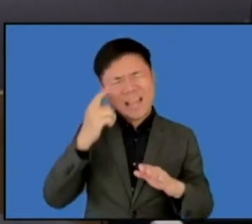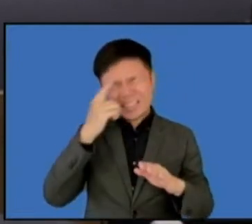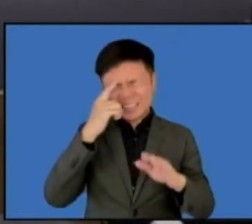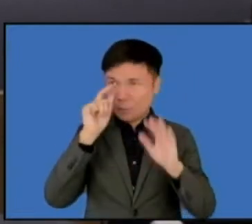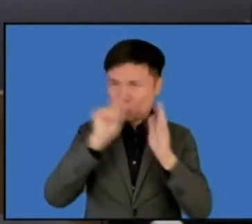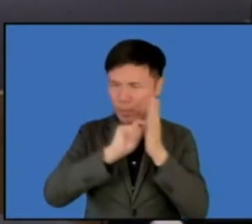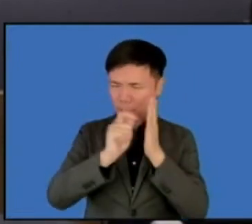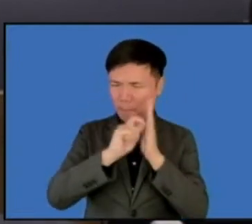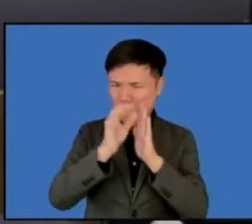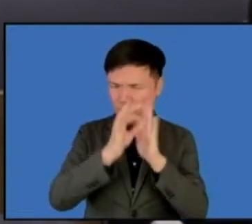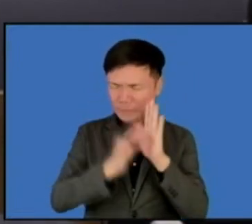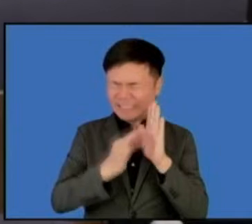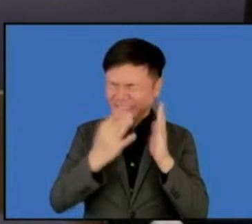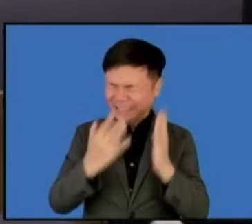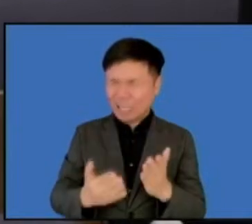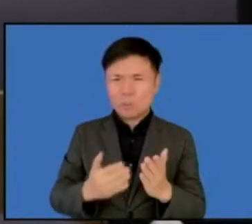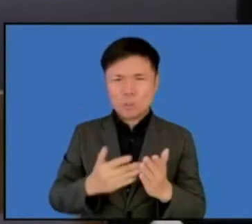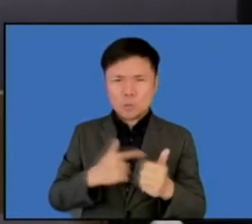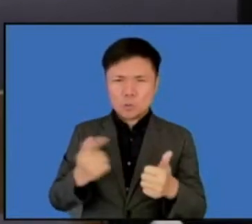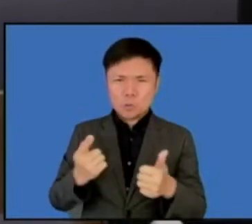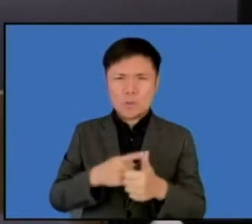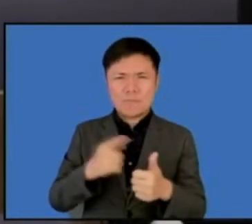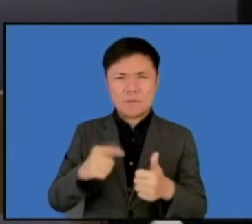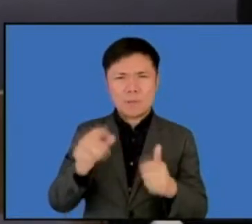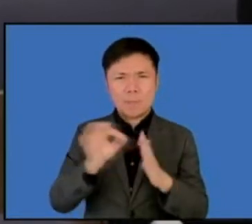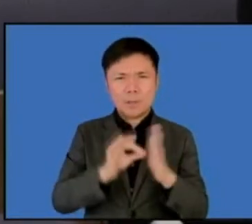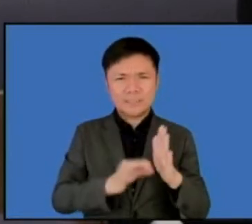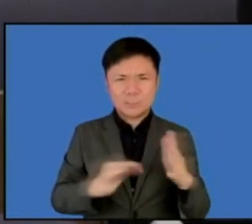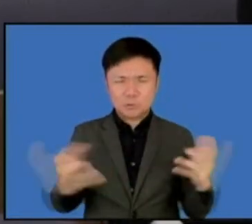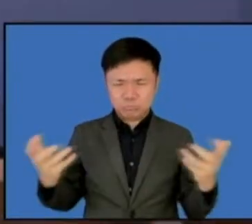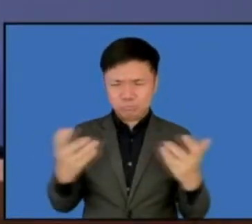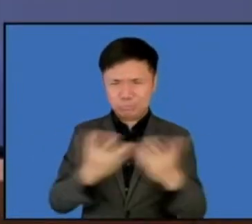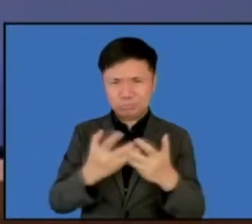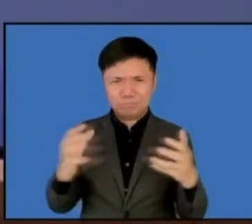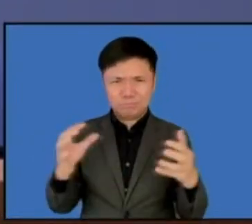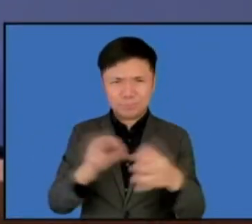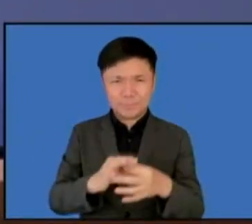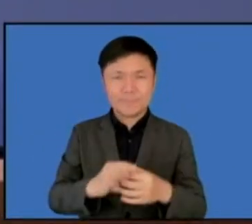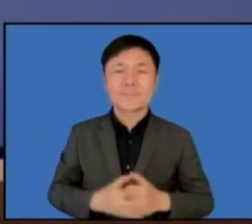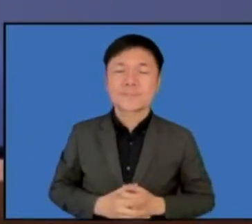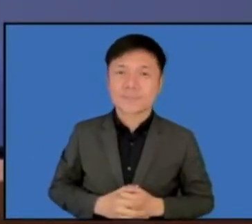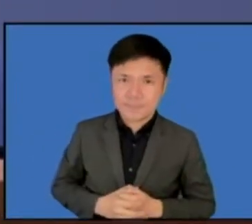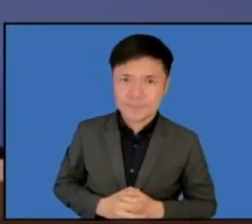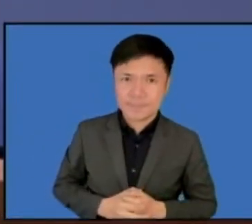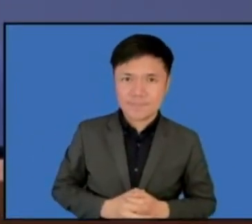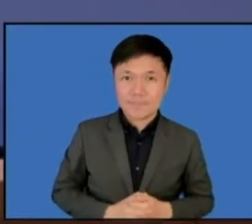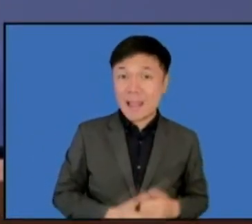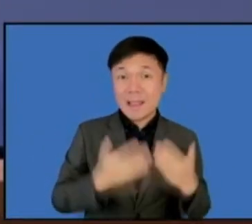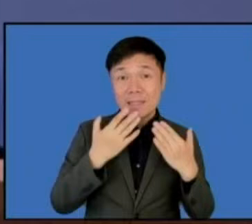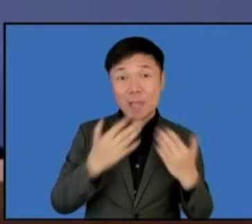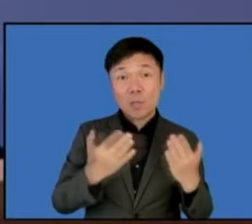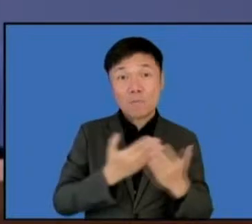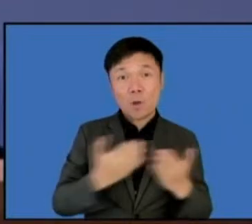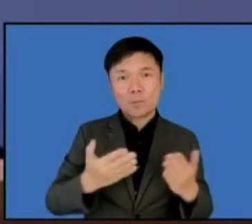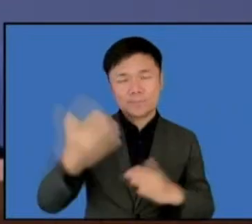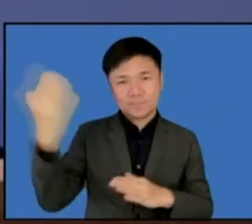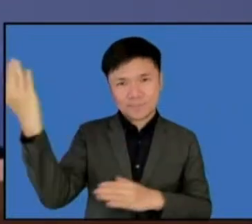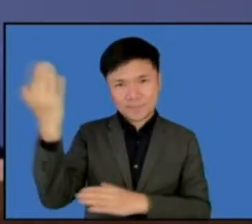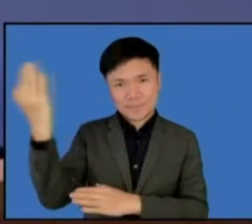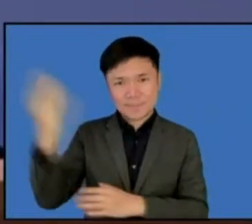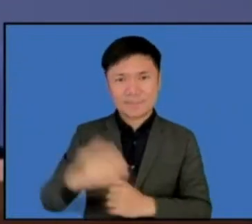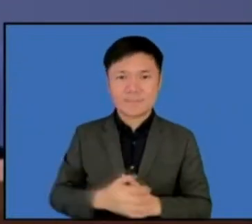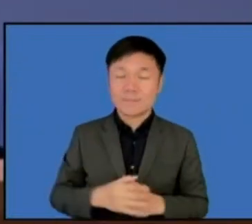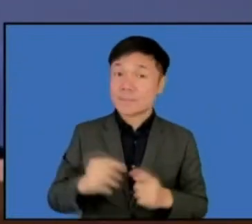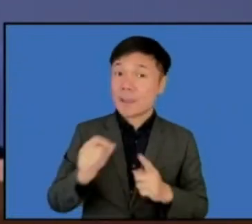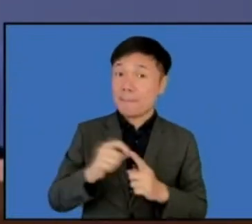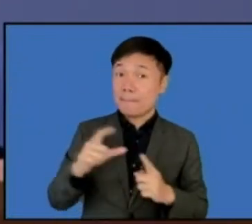time of policy cohesion. Thank you so much. Thank you so much for speakers. And now, Pakistan